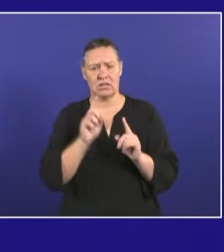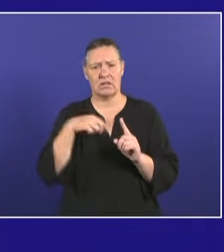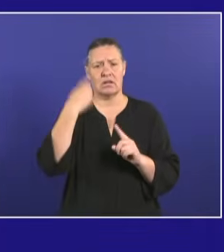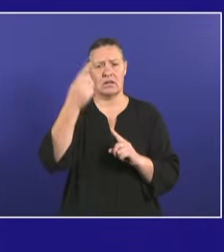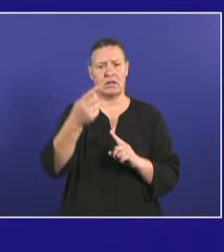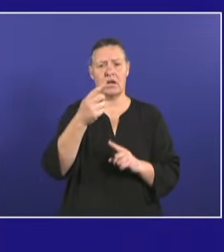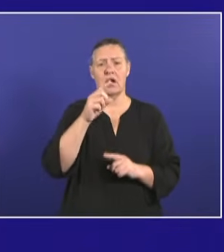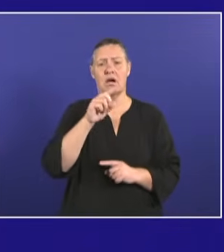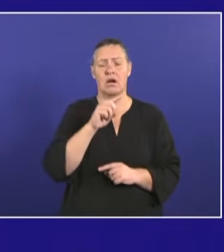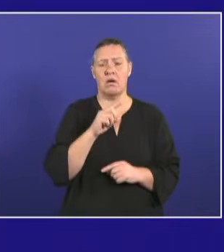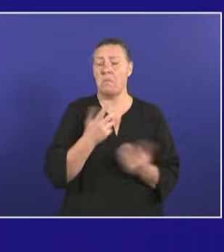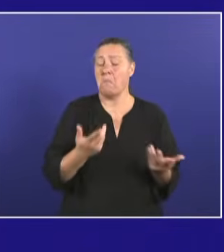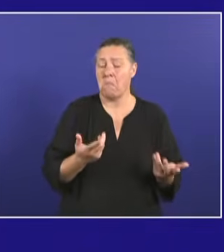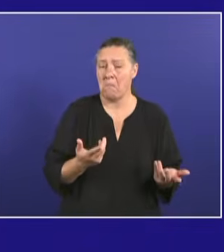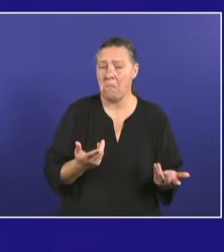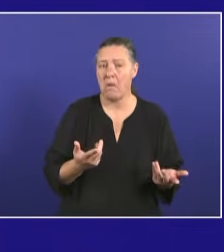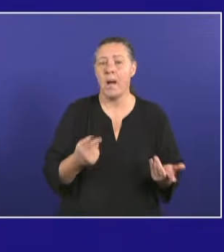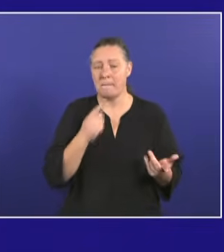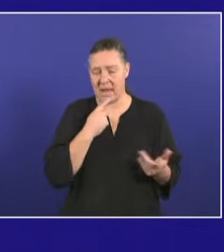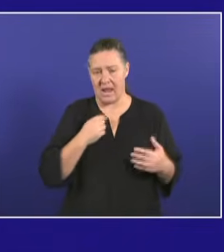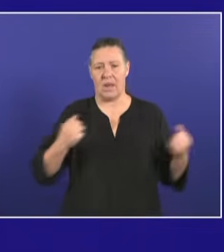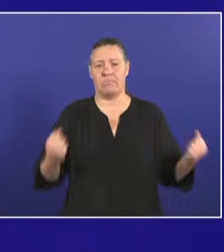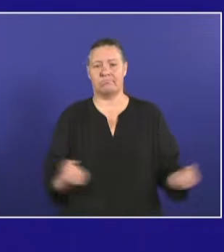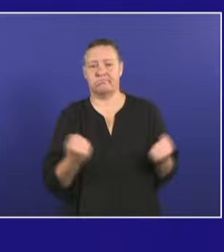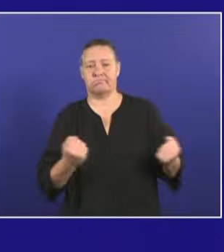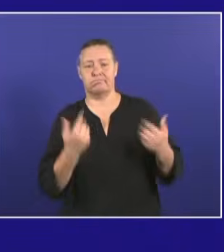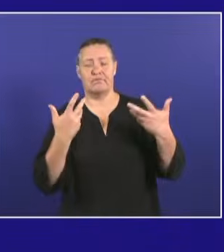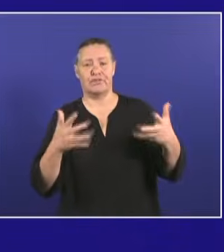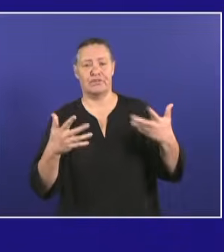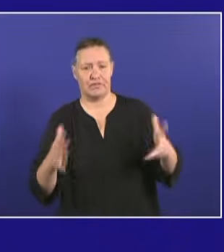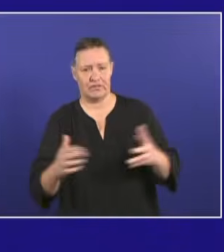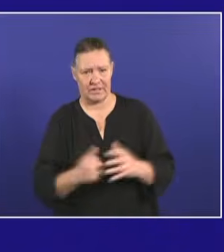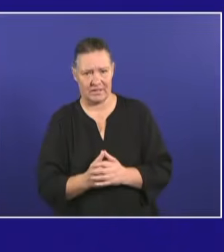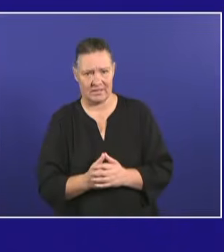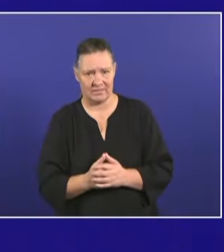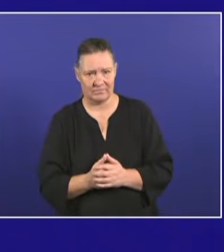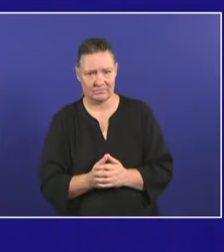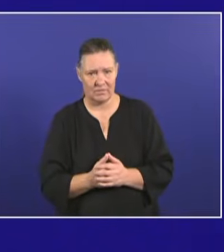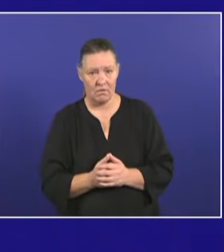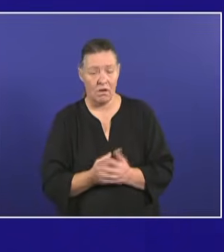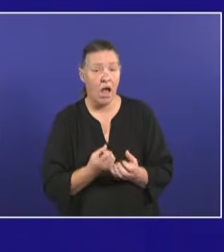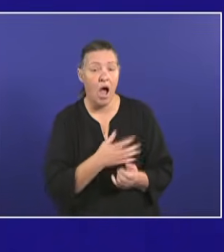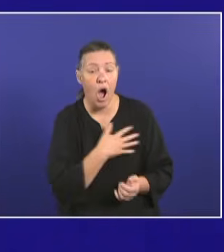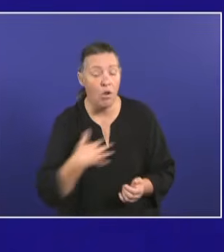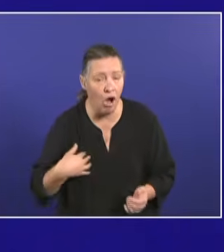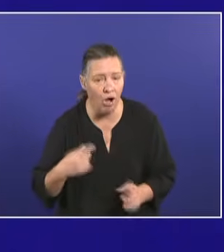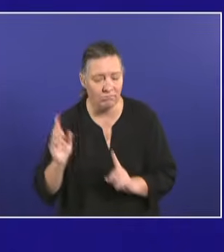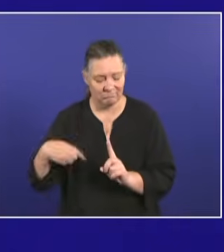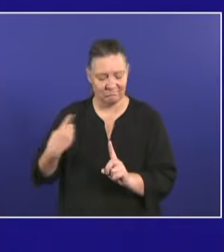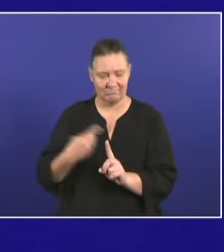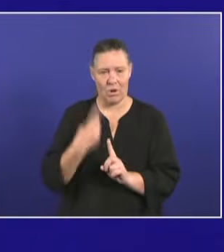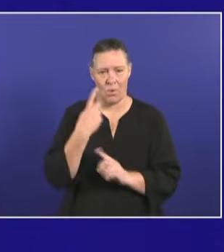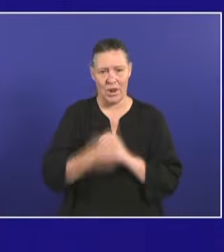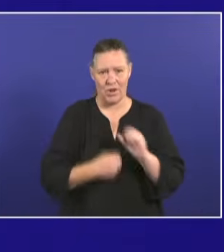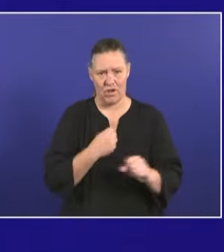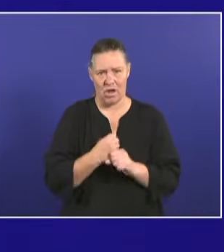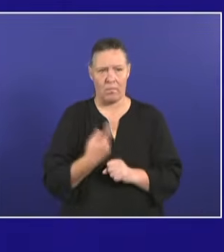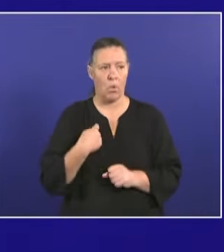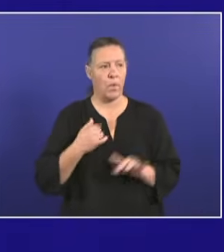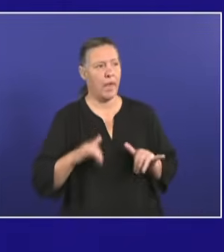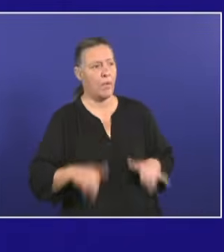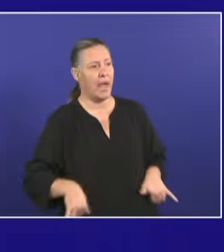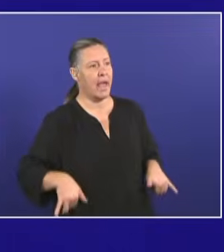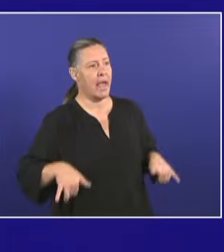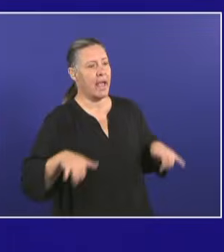for election 2026 is already underway and has been for already a year. We're not a party who